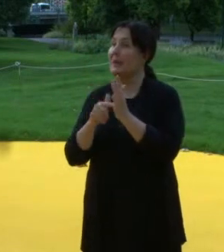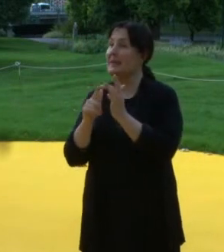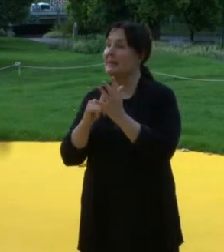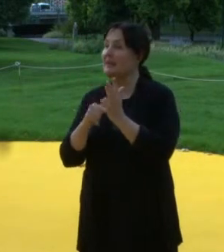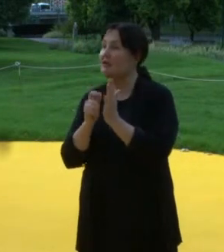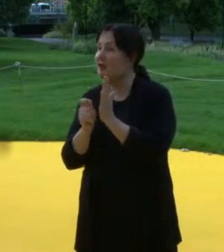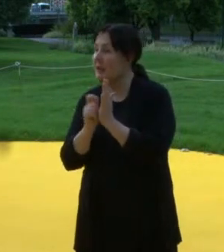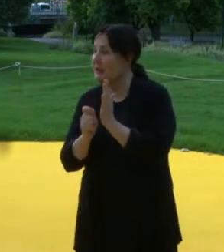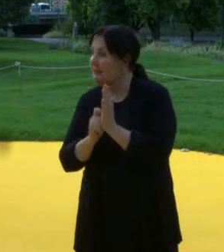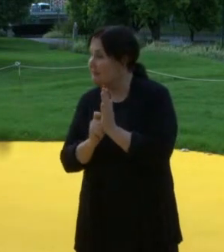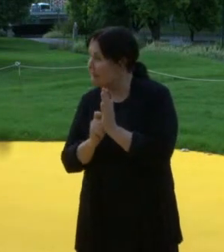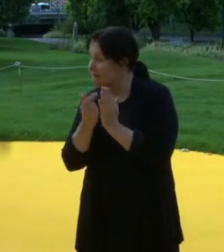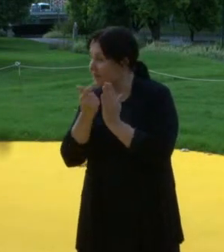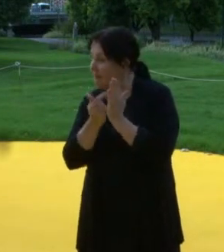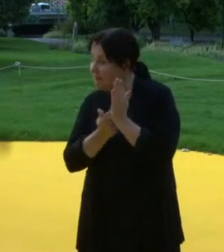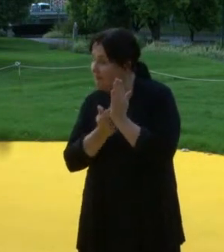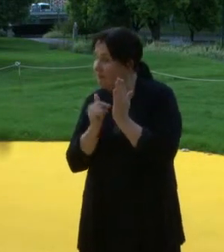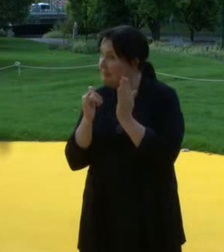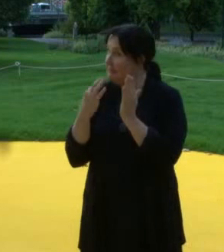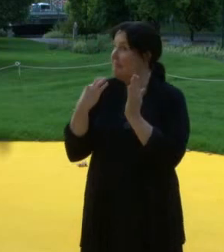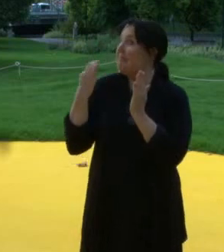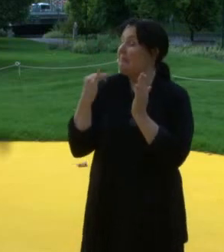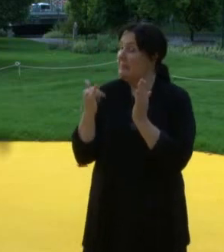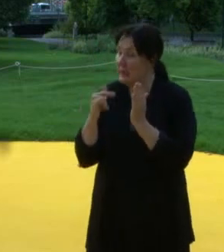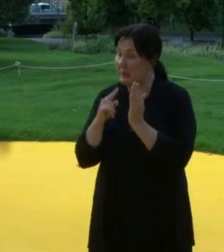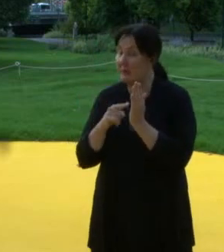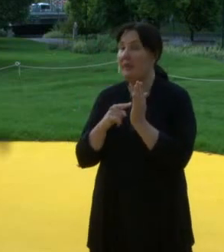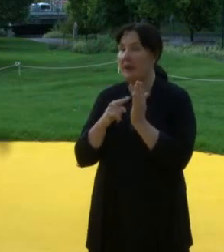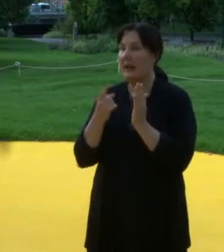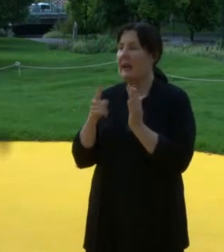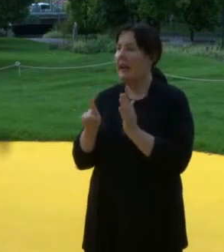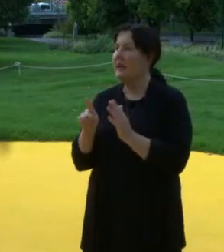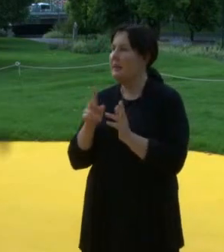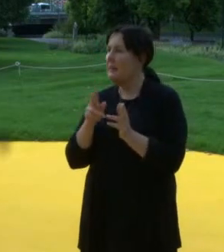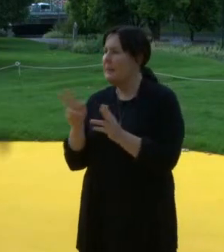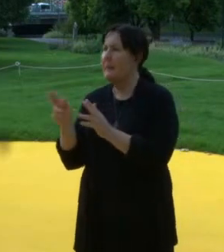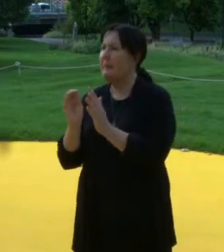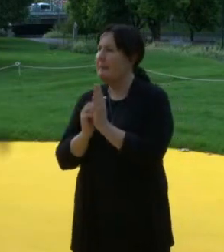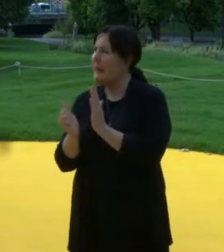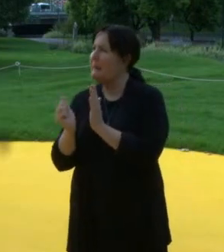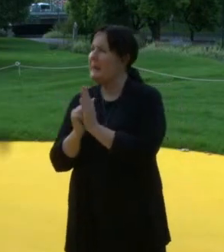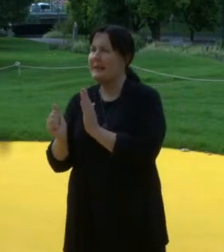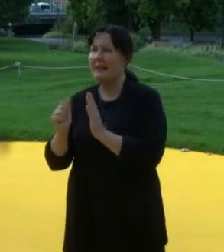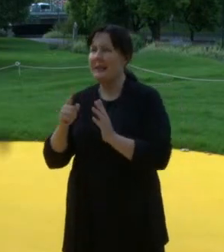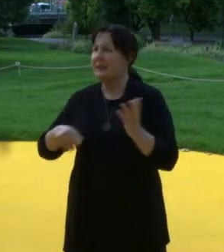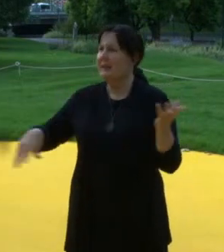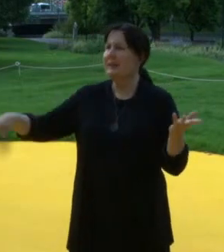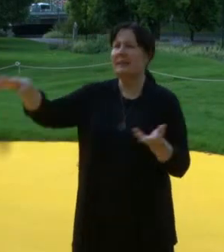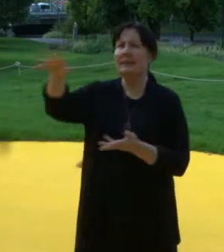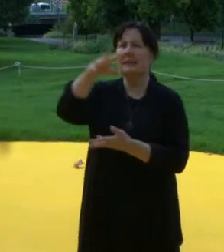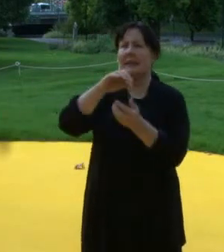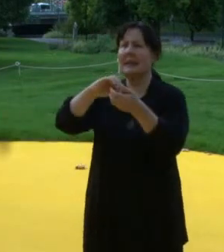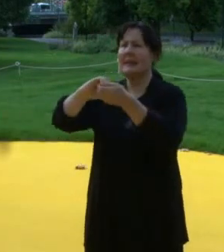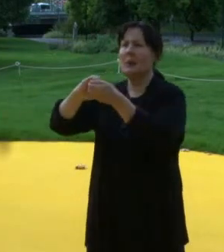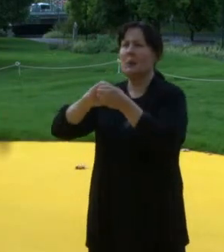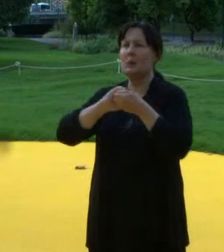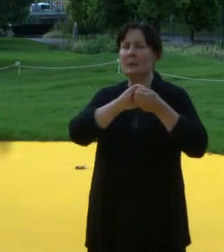publishers and their agents and the people who are all here as part of the ecosystem of this absolutely thriving, despite all